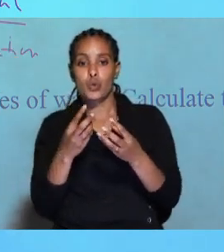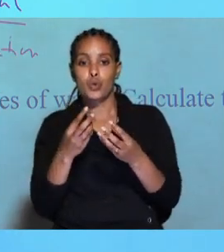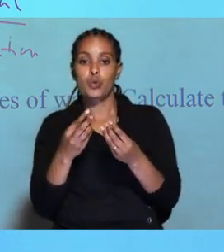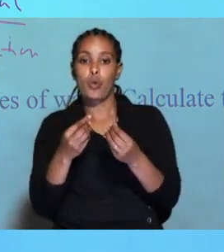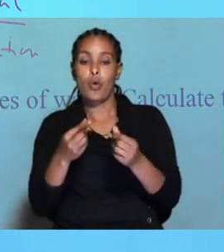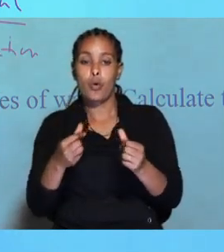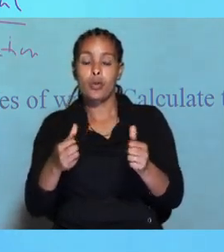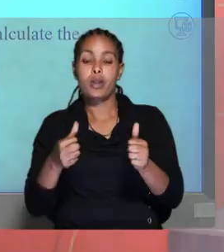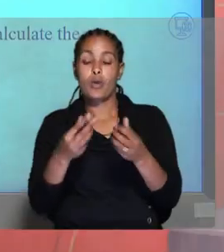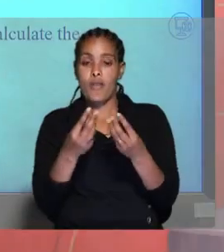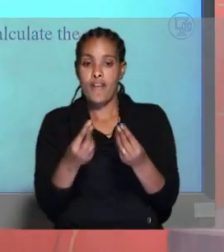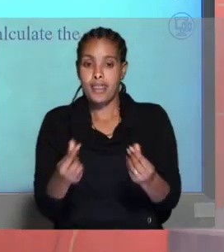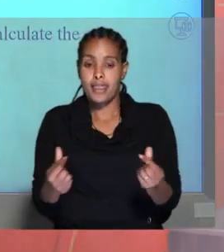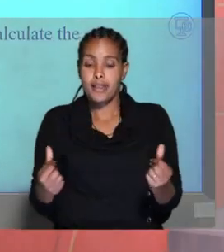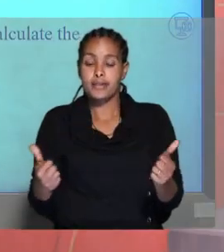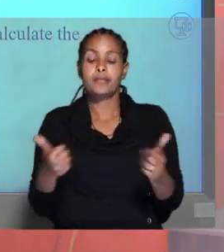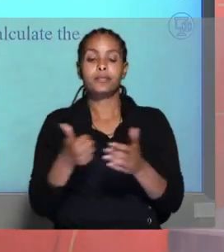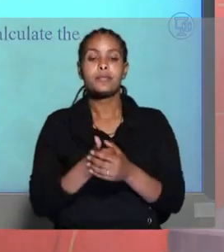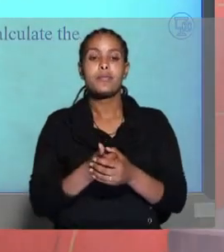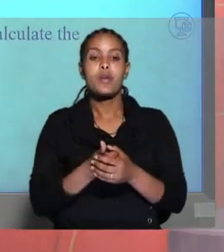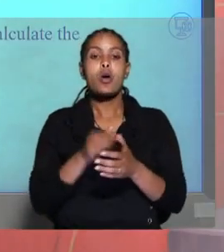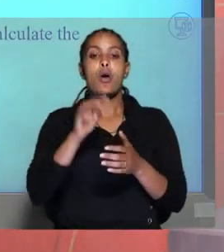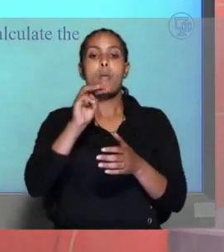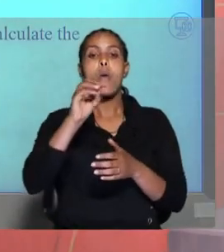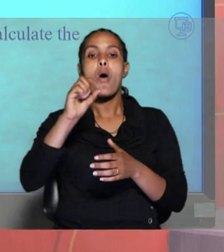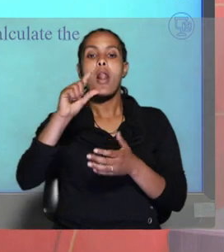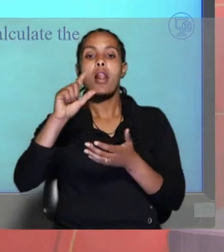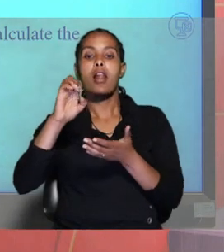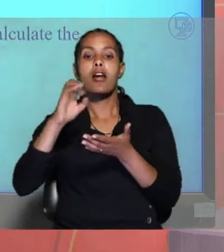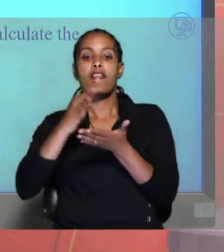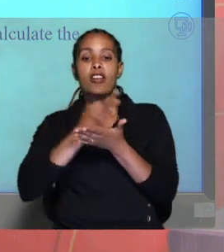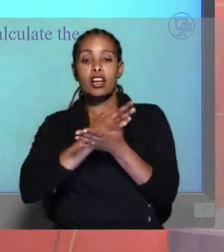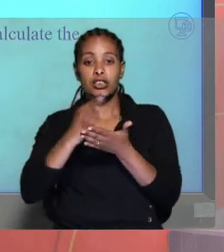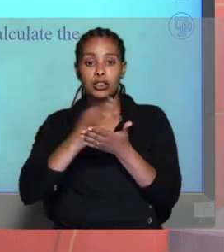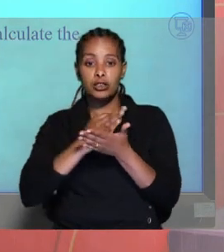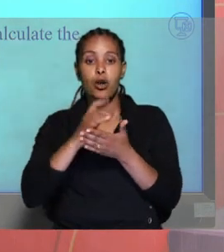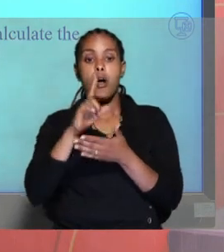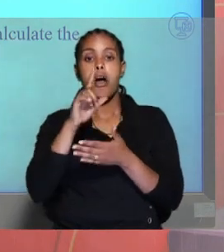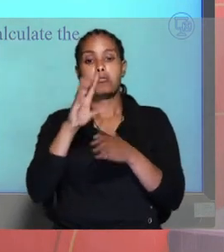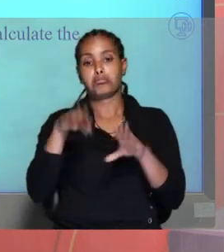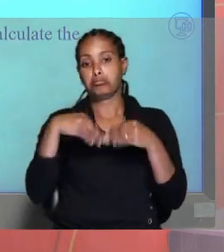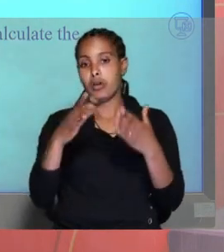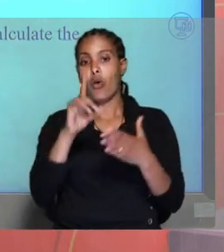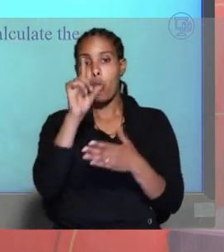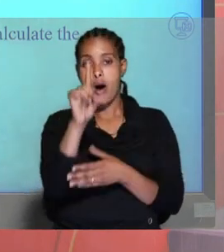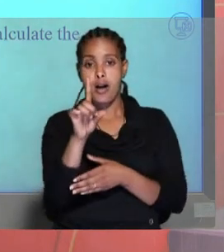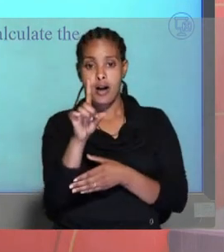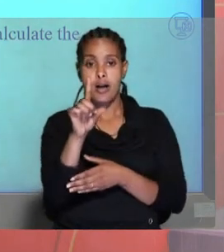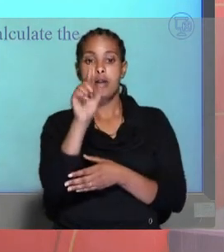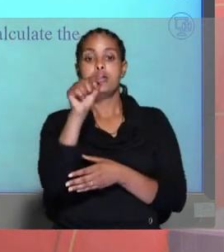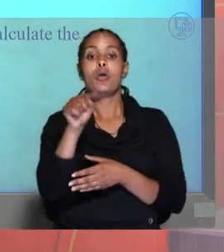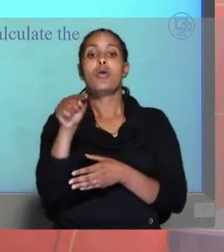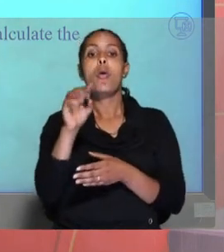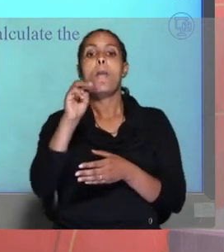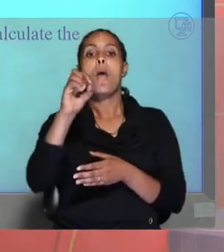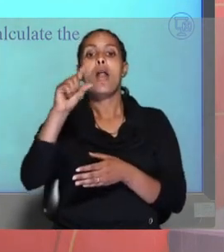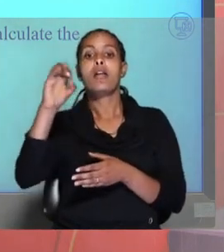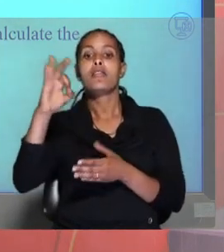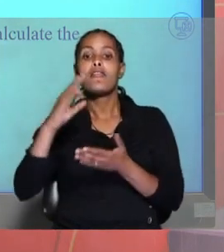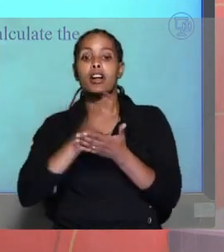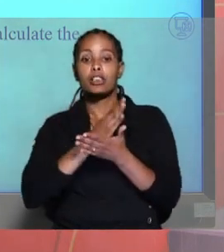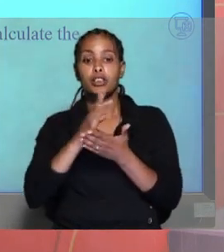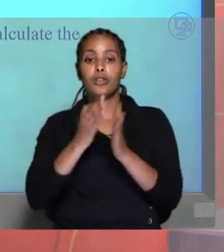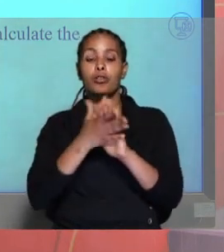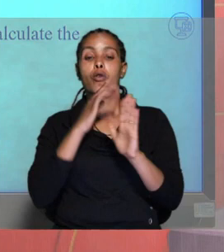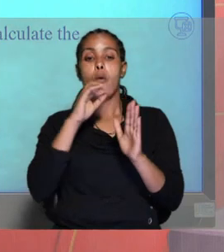of solvent. Mole fraction add up to give 1. Therefore, mole fraction of the